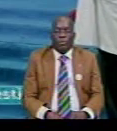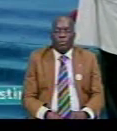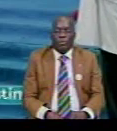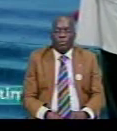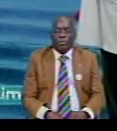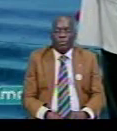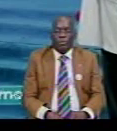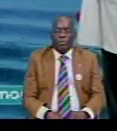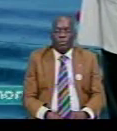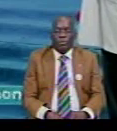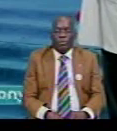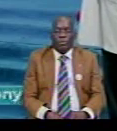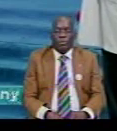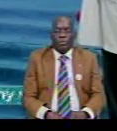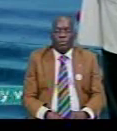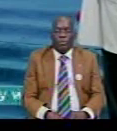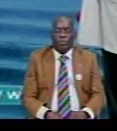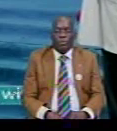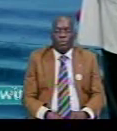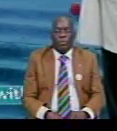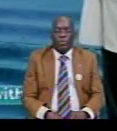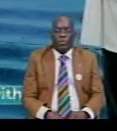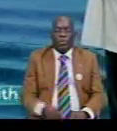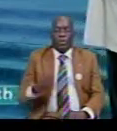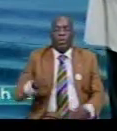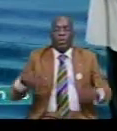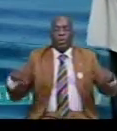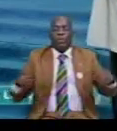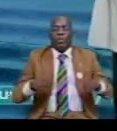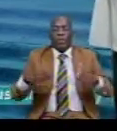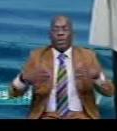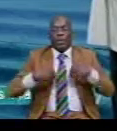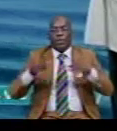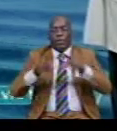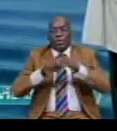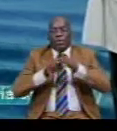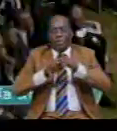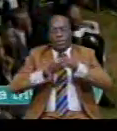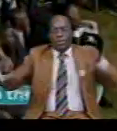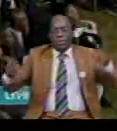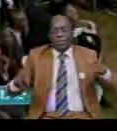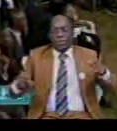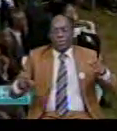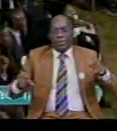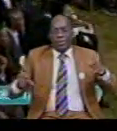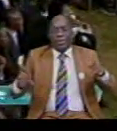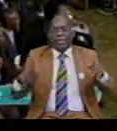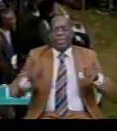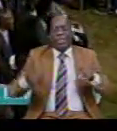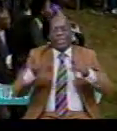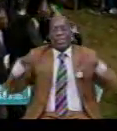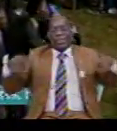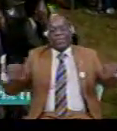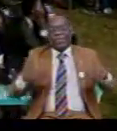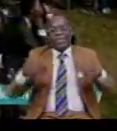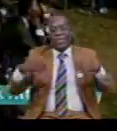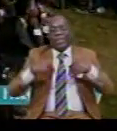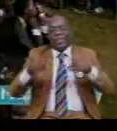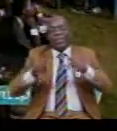the leg, the pain has gone. I said the pain has gone.